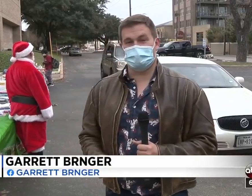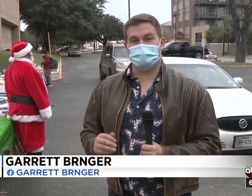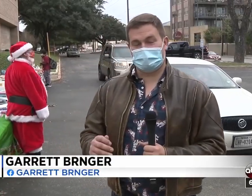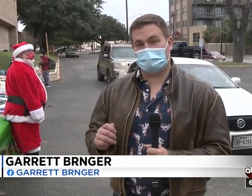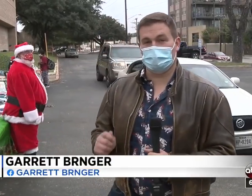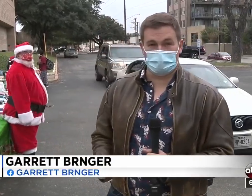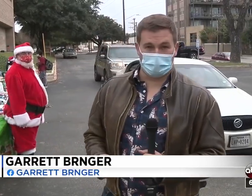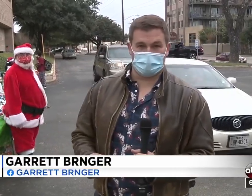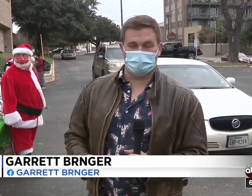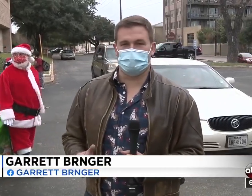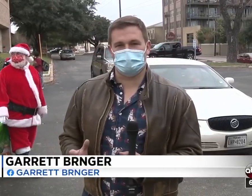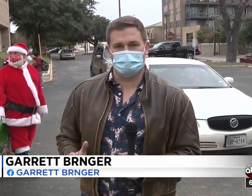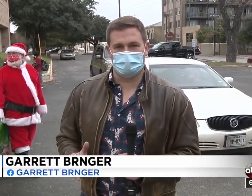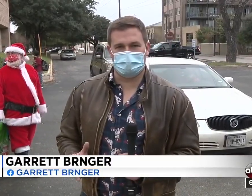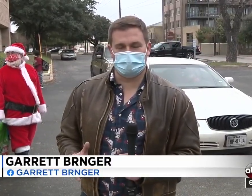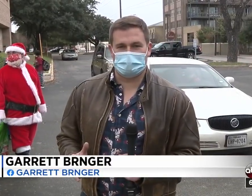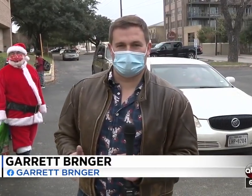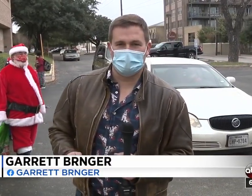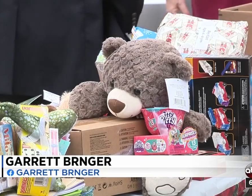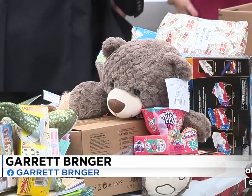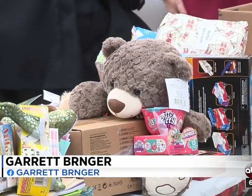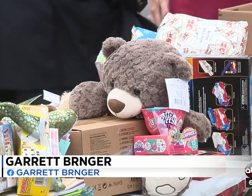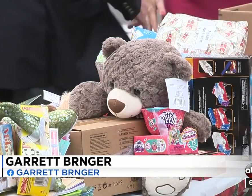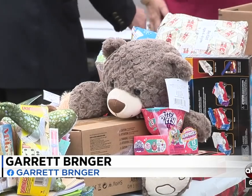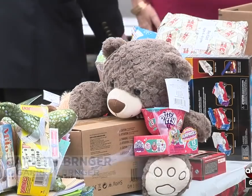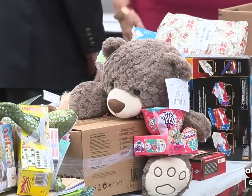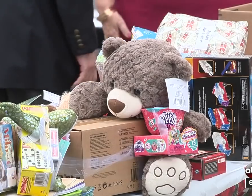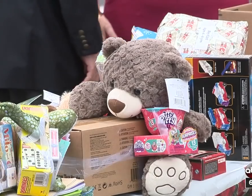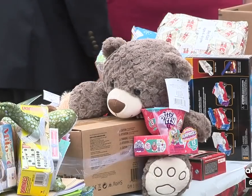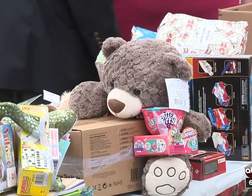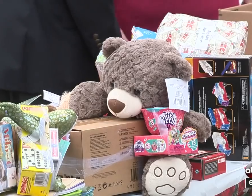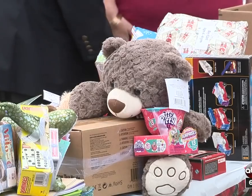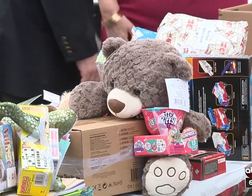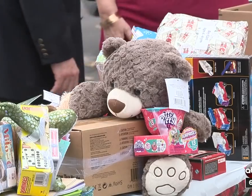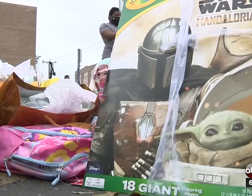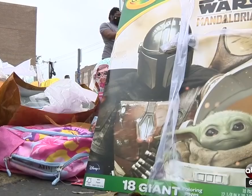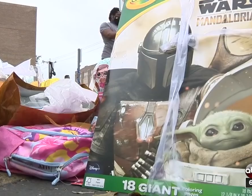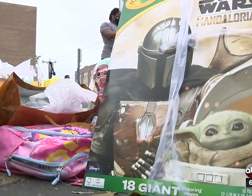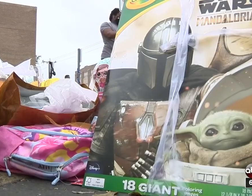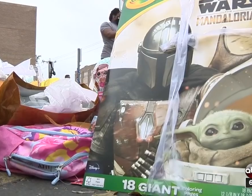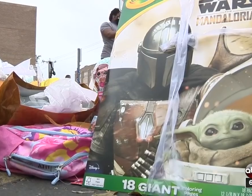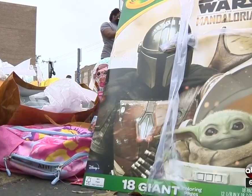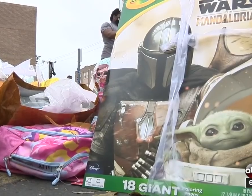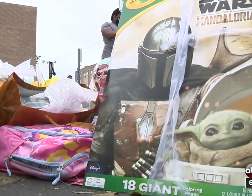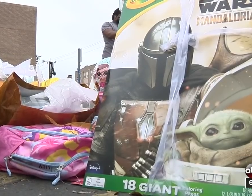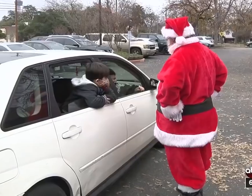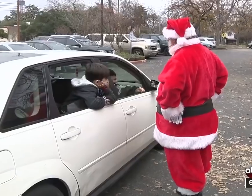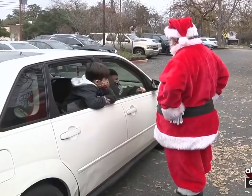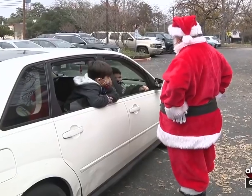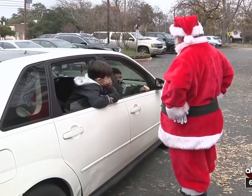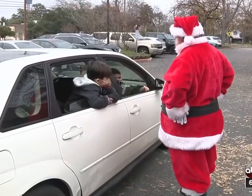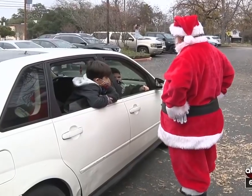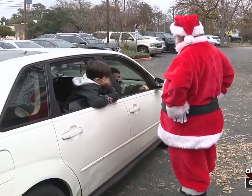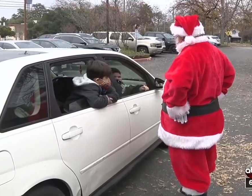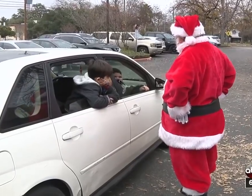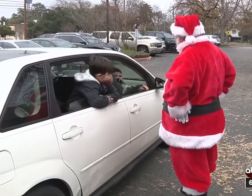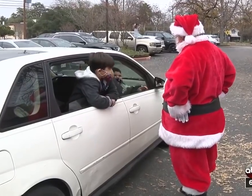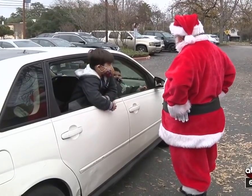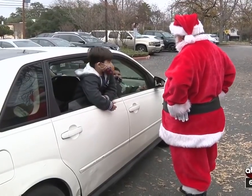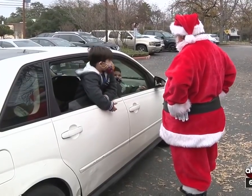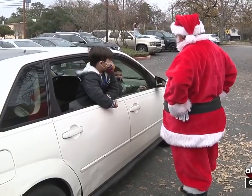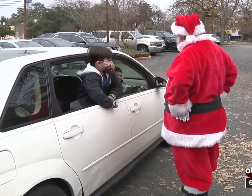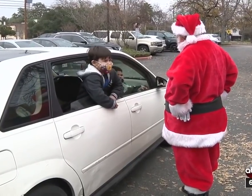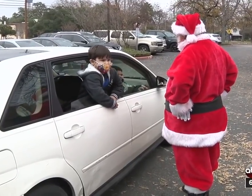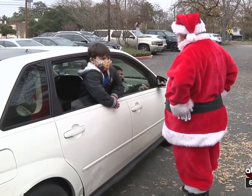day, 6 hours worth of distribution time, with each kid getting 2 to 3 toys, and maybe even a chance to meet the big man. You ready for